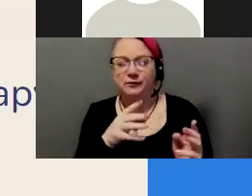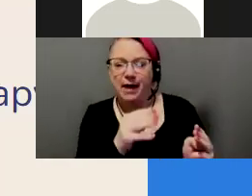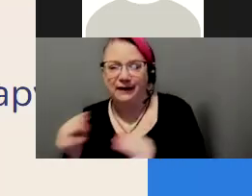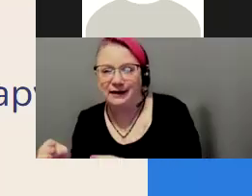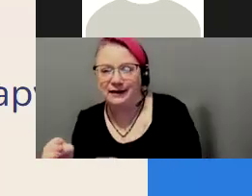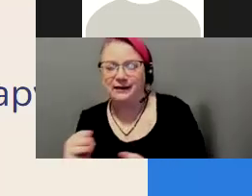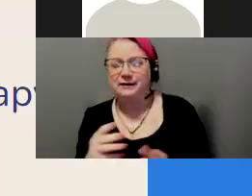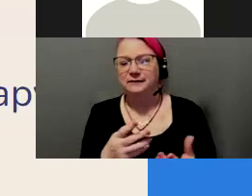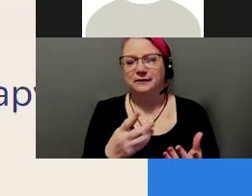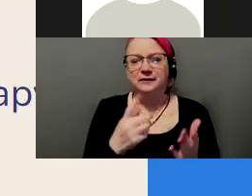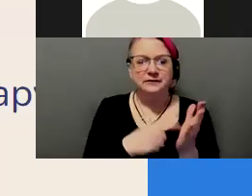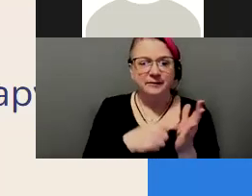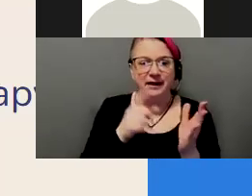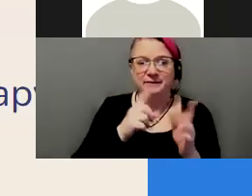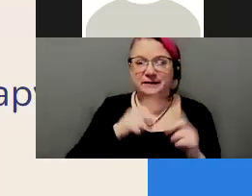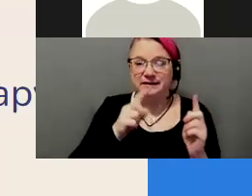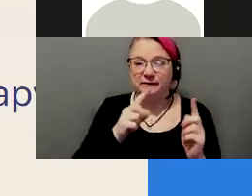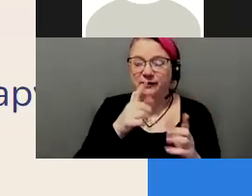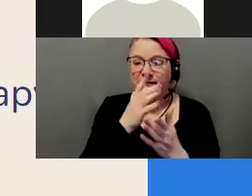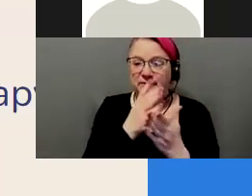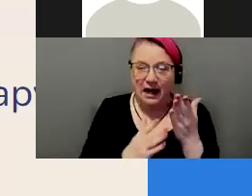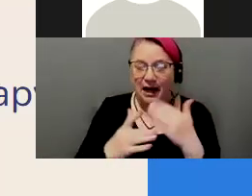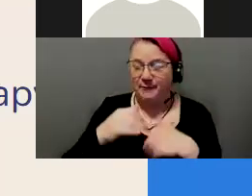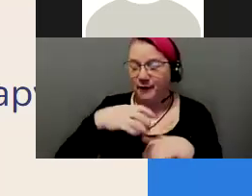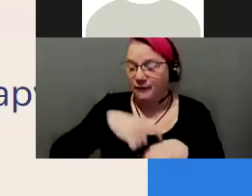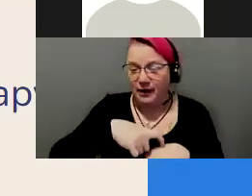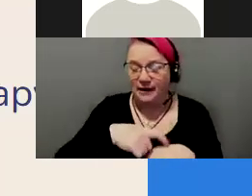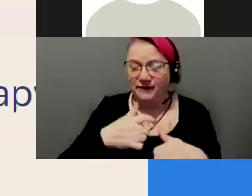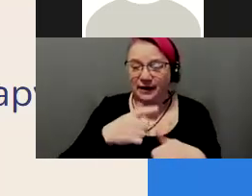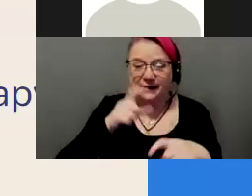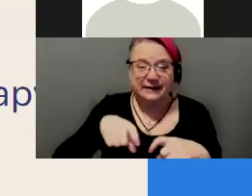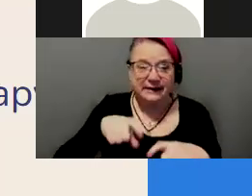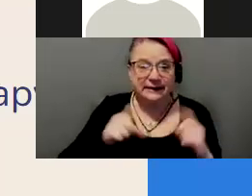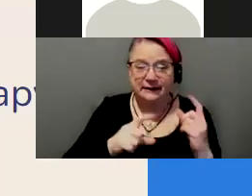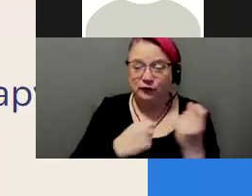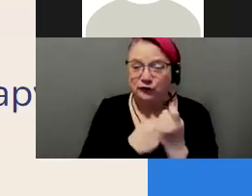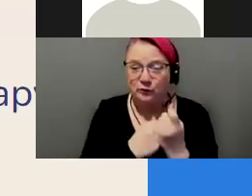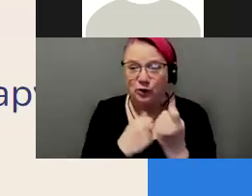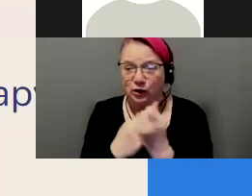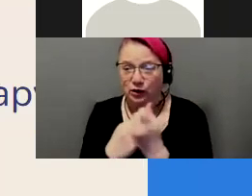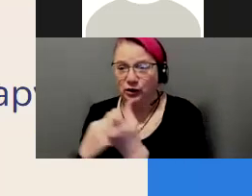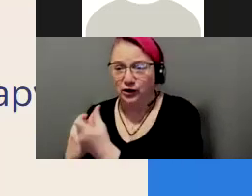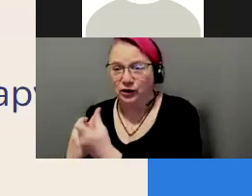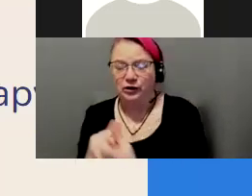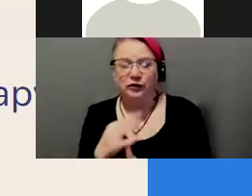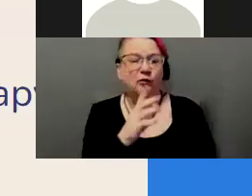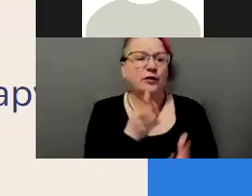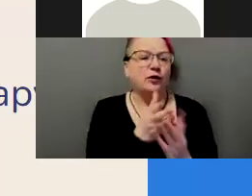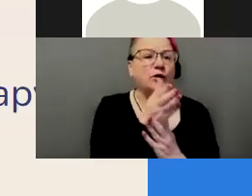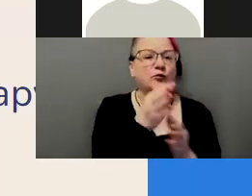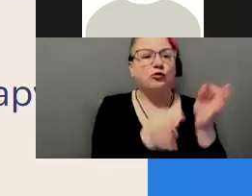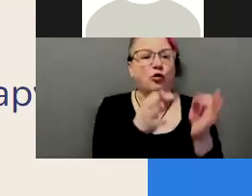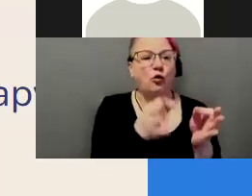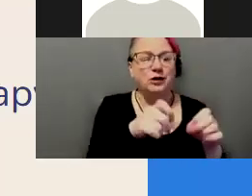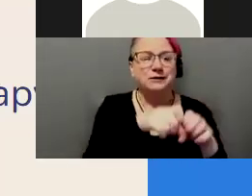often needed different things in different seasons of life. So the right advocate for them when they were going through the court system was